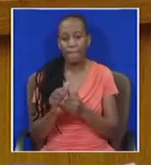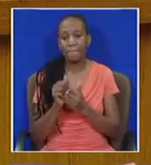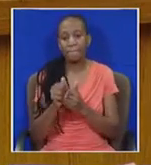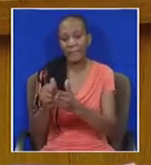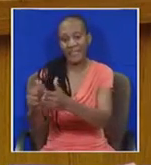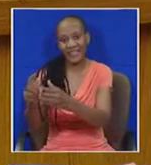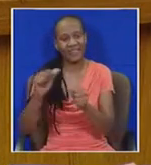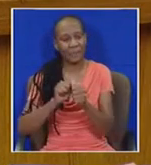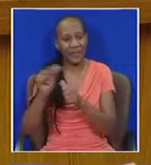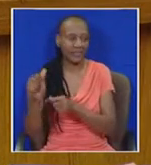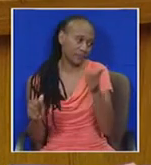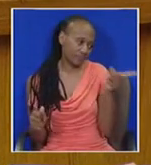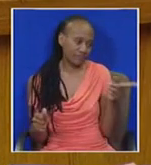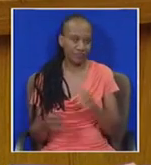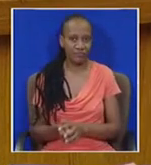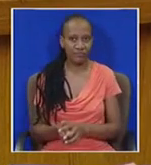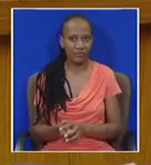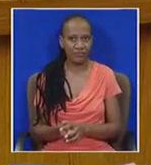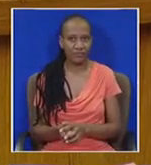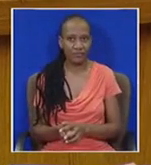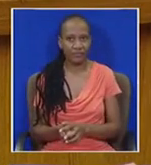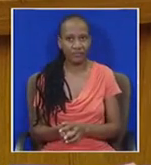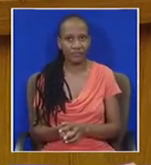are considered to be our saviors.